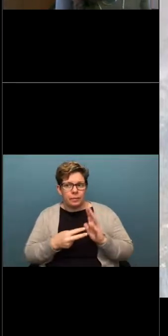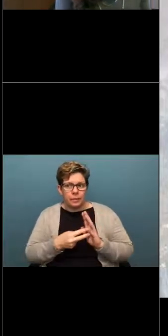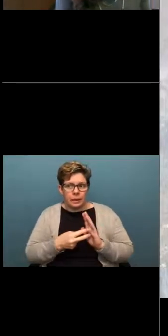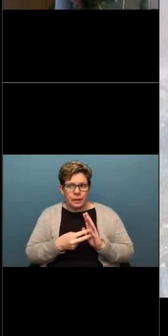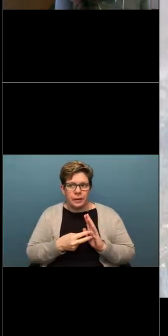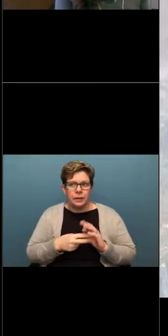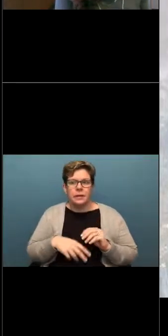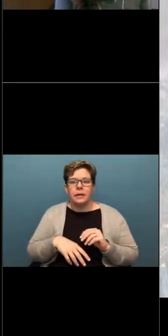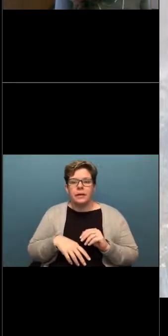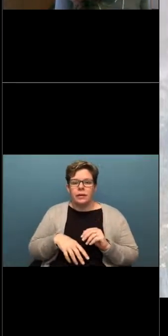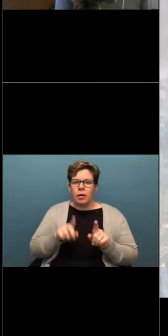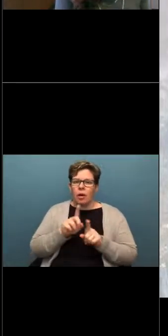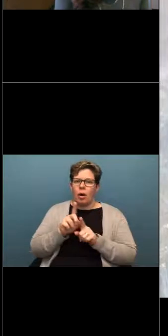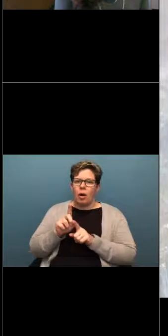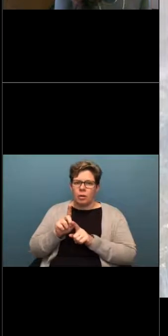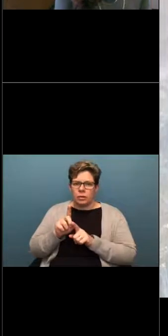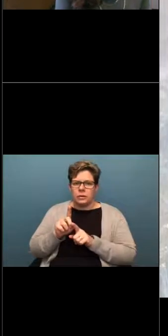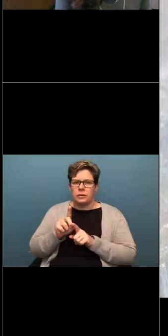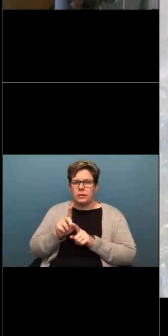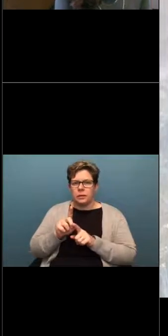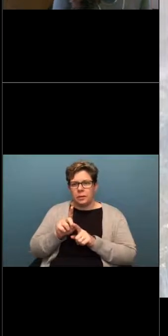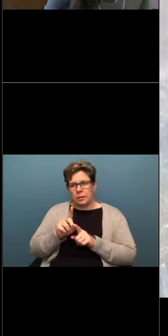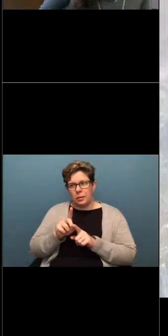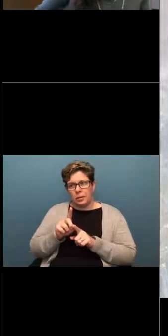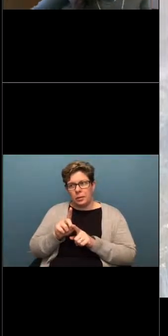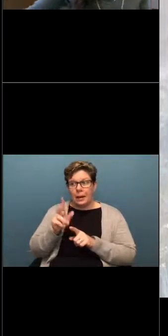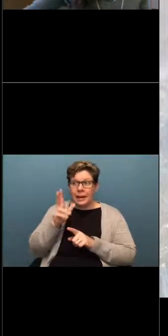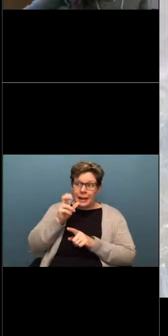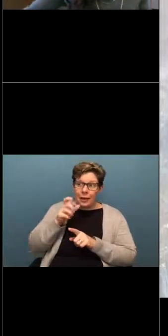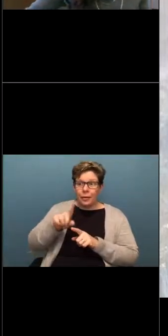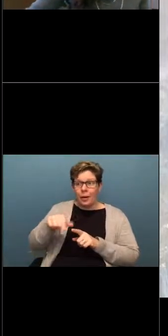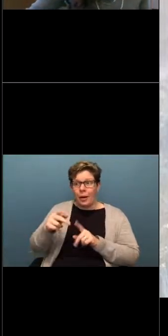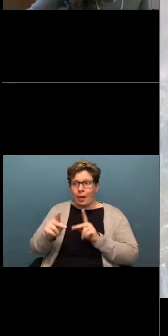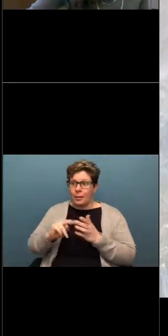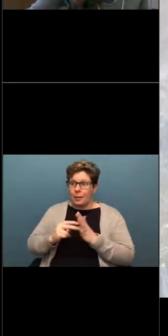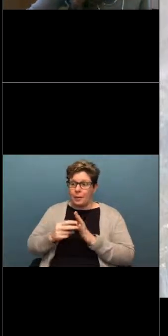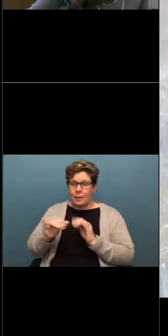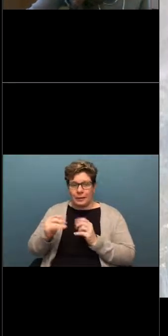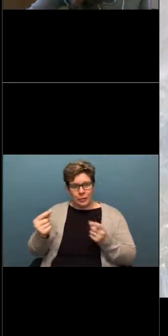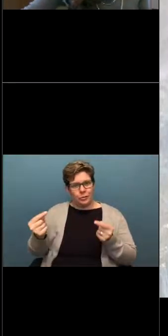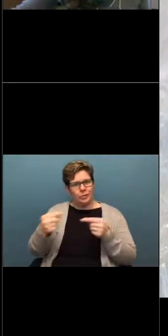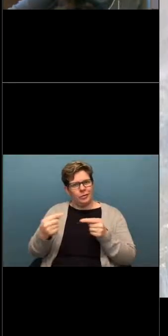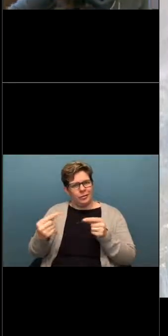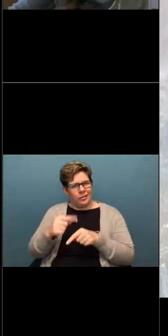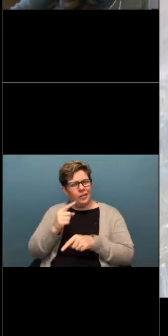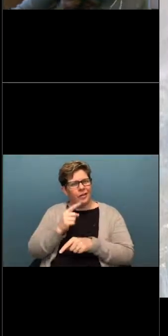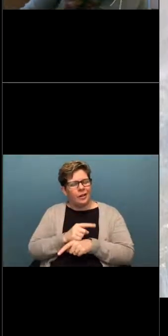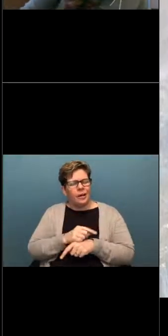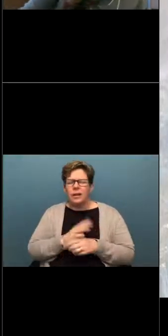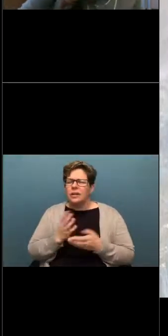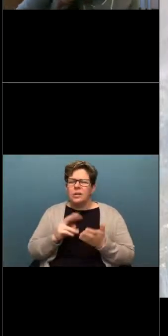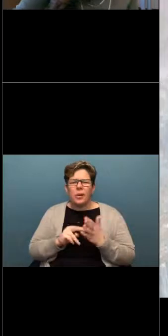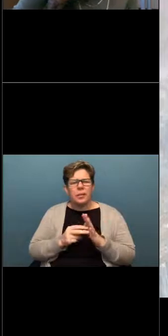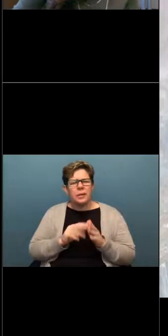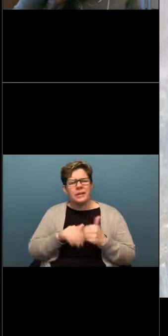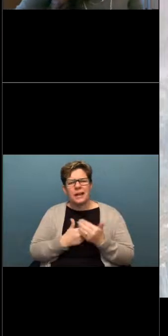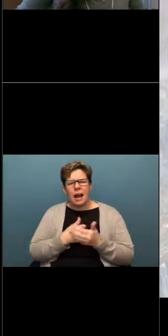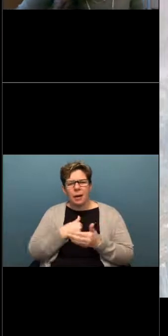others are saying and meaning too. So what can we do about all of this? How can we participate in our